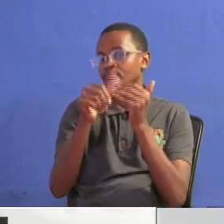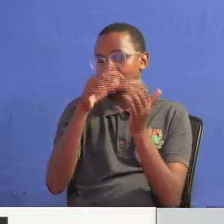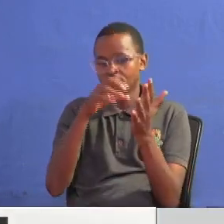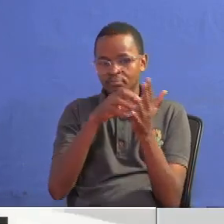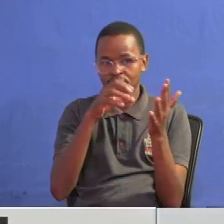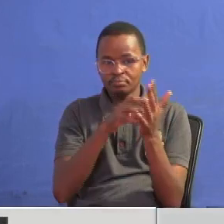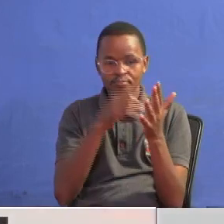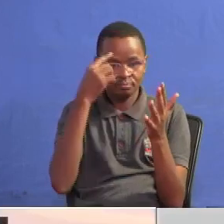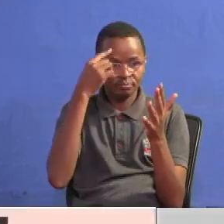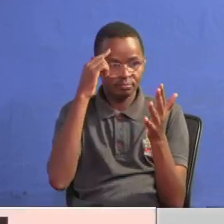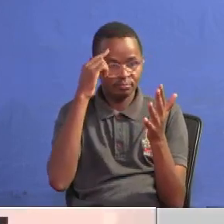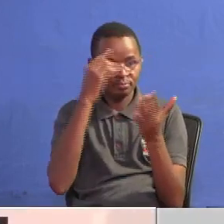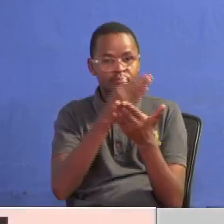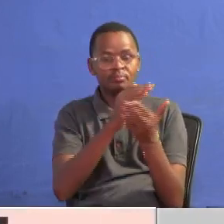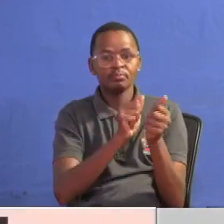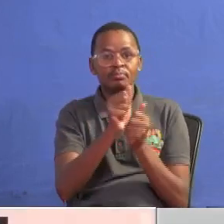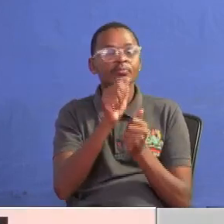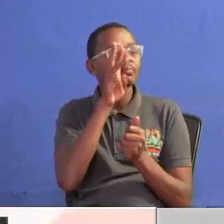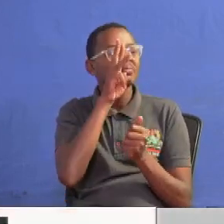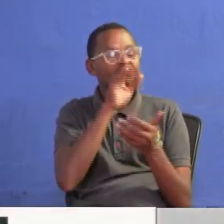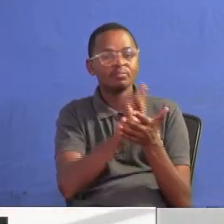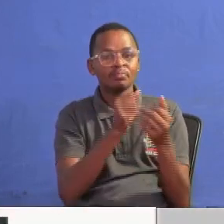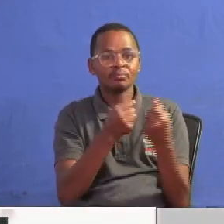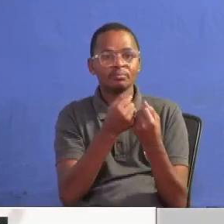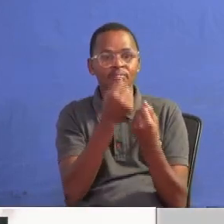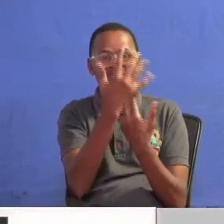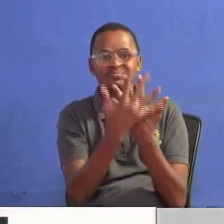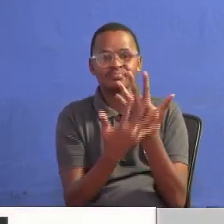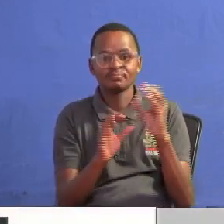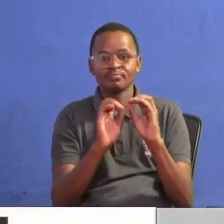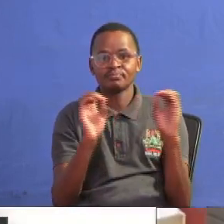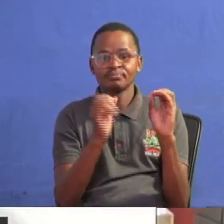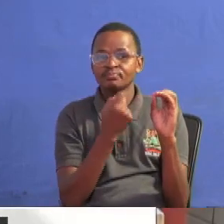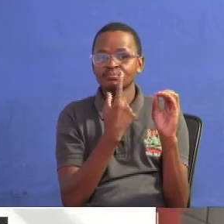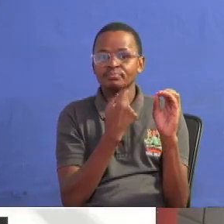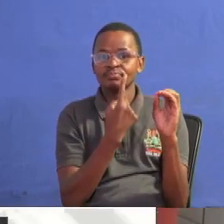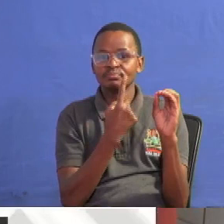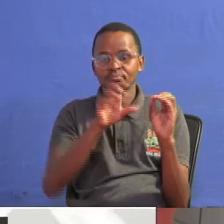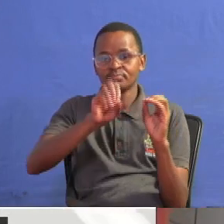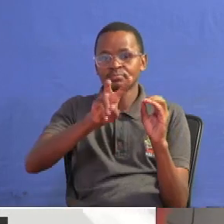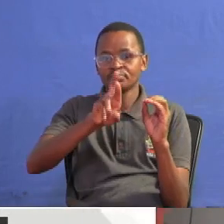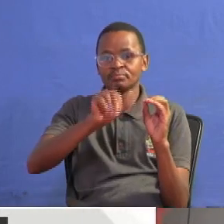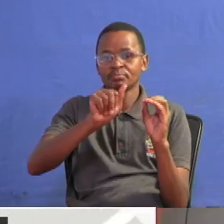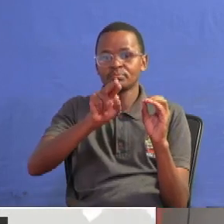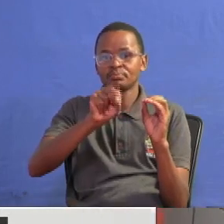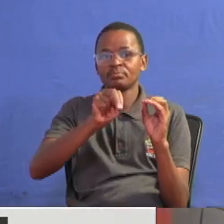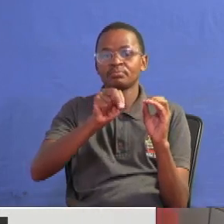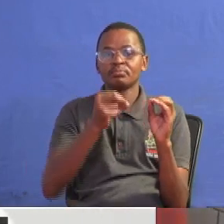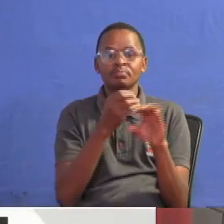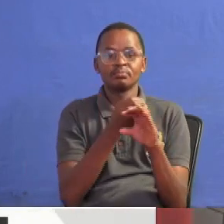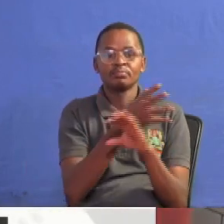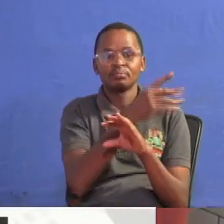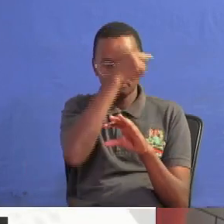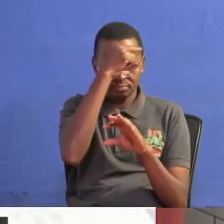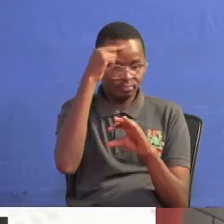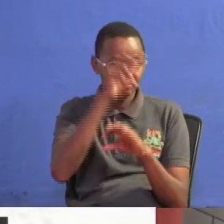when the sacs are filled with pus or water that causes bleeding. With no medication, ovarian cysts can lead to ovarian cancer due